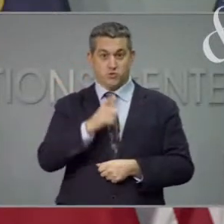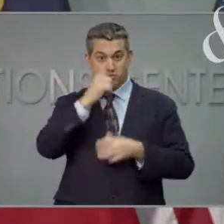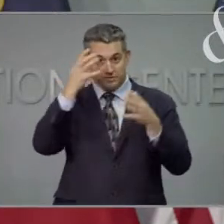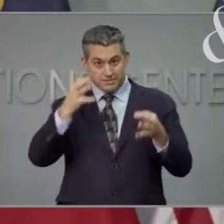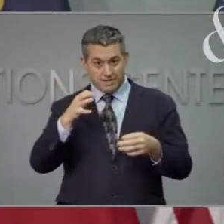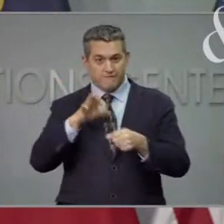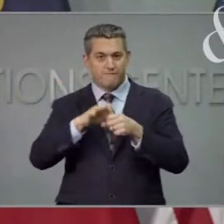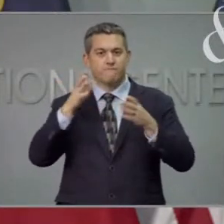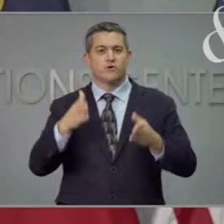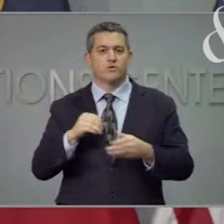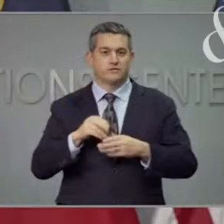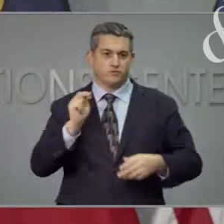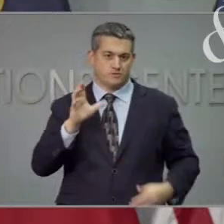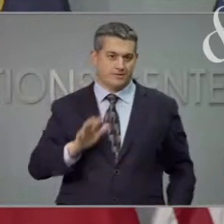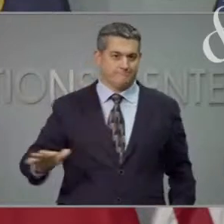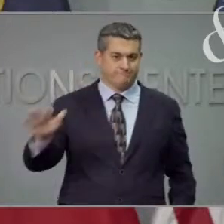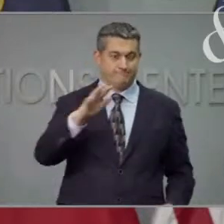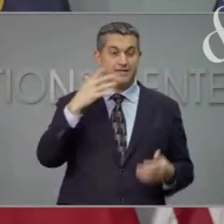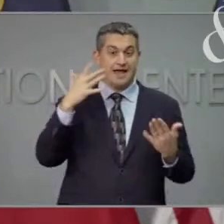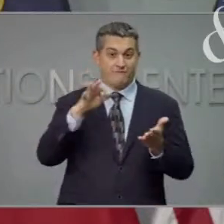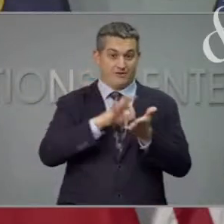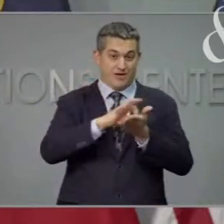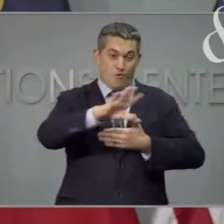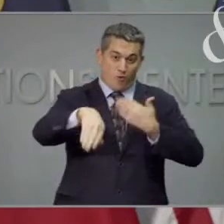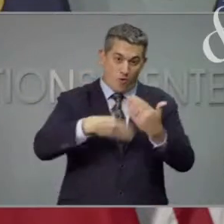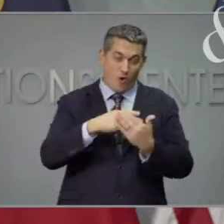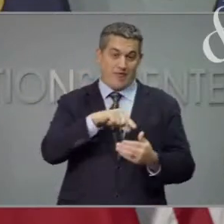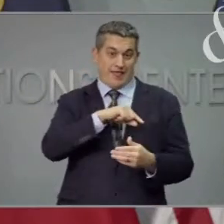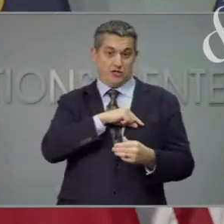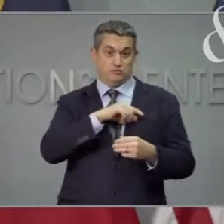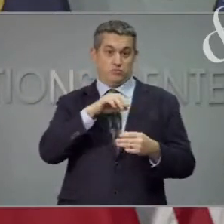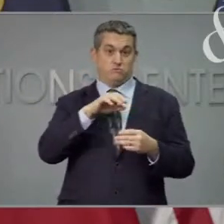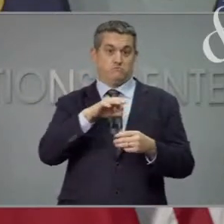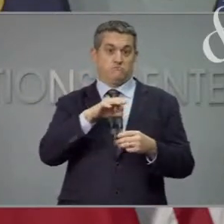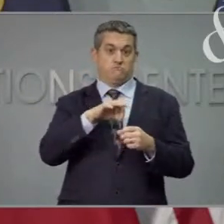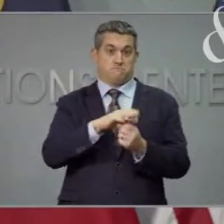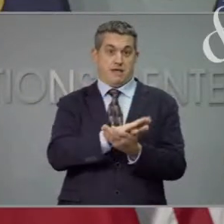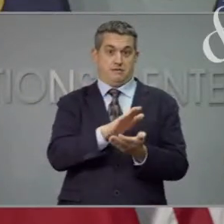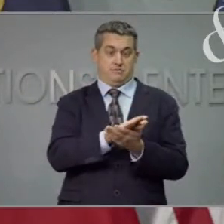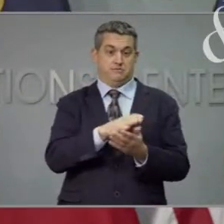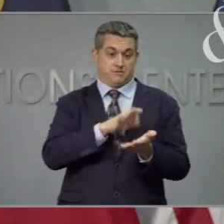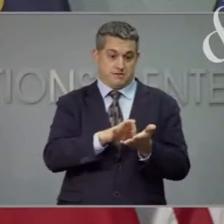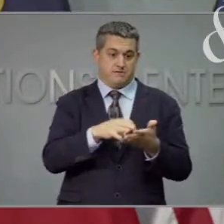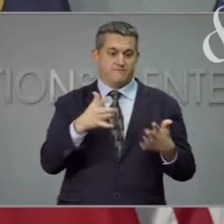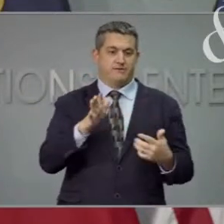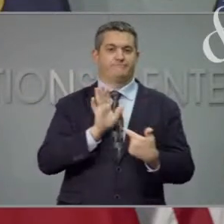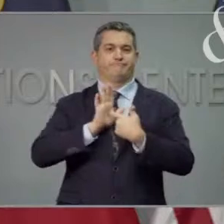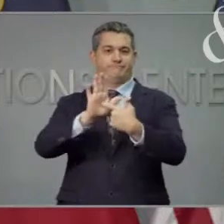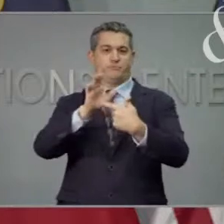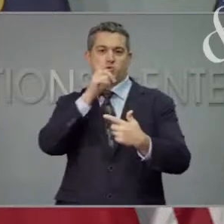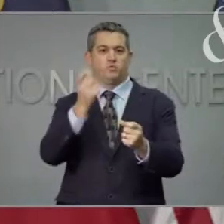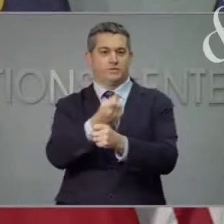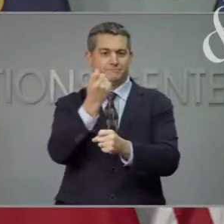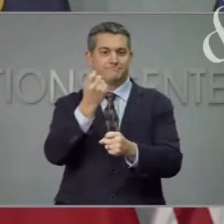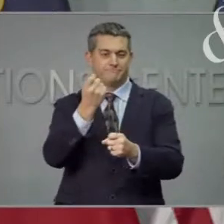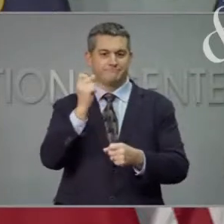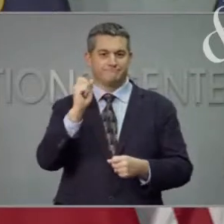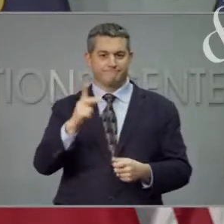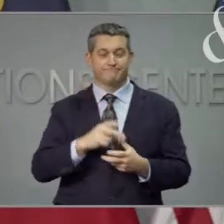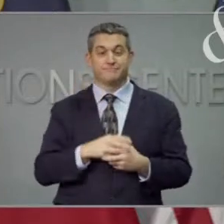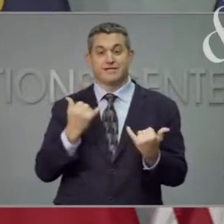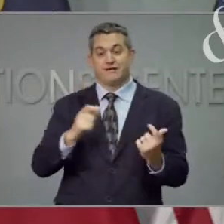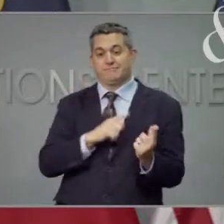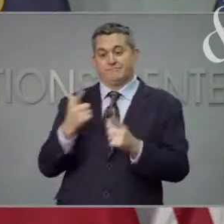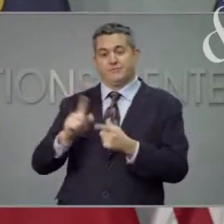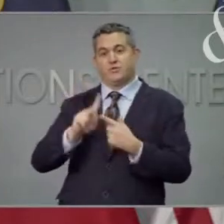North Carolina, after all eligible ballots are counted, will make that determination. Now I'm going to turn it over to Executive Director Karen Brinson